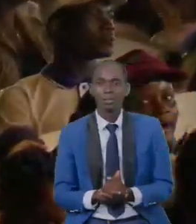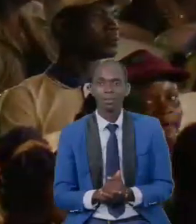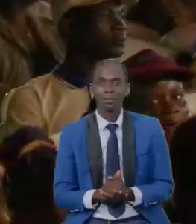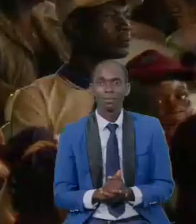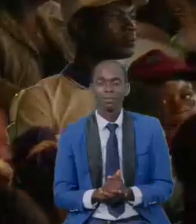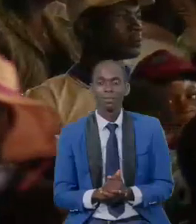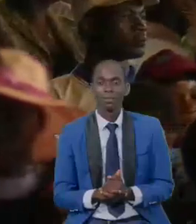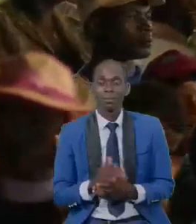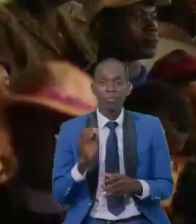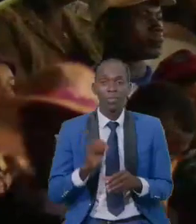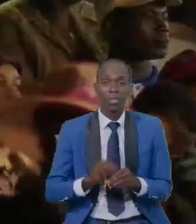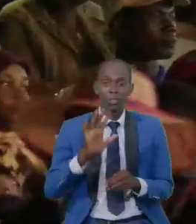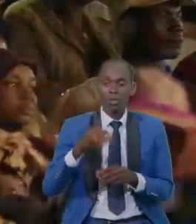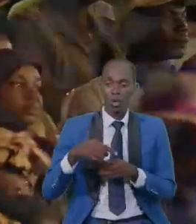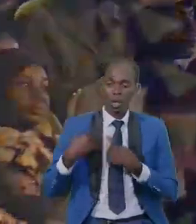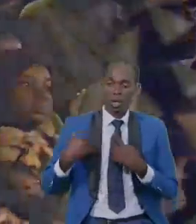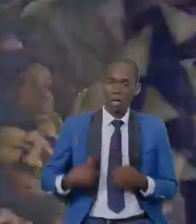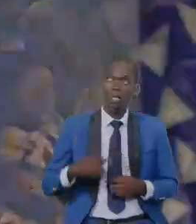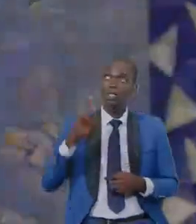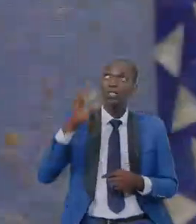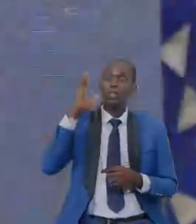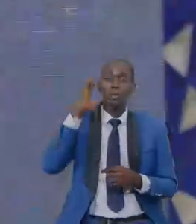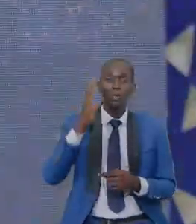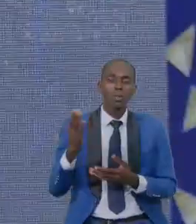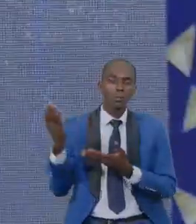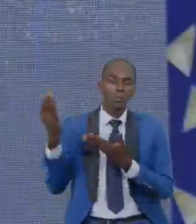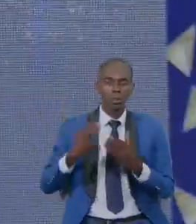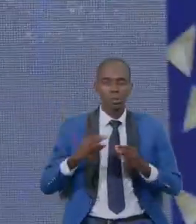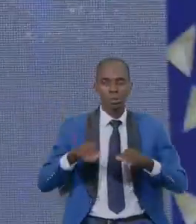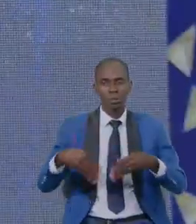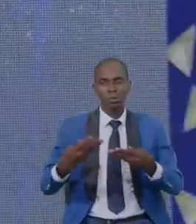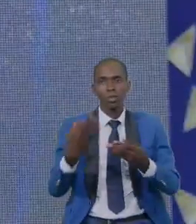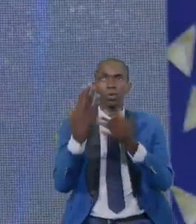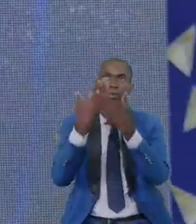In your heart, it'll bring the provision of heaven.